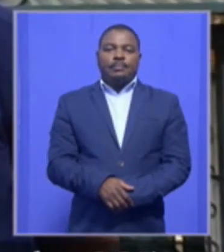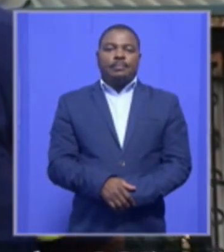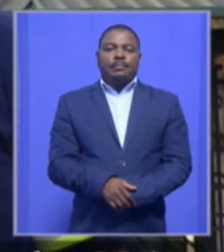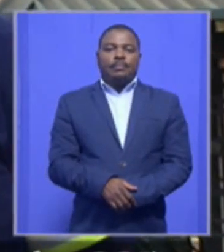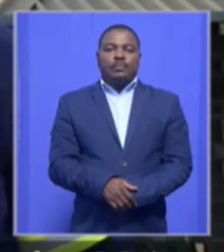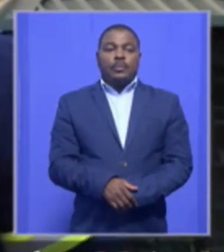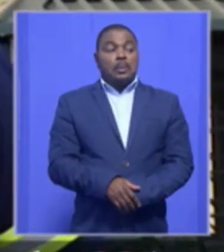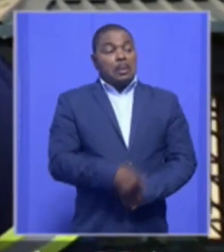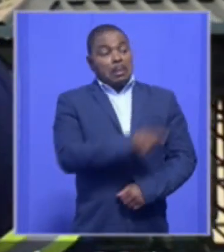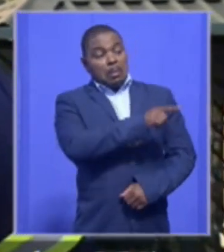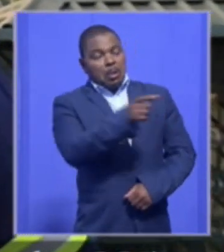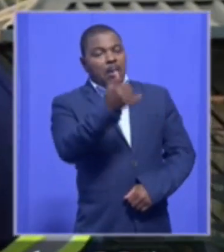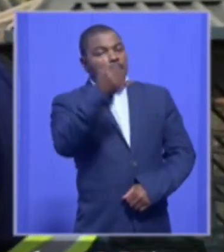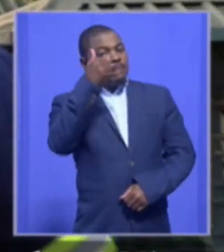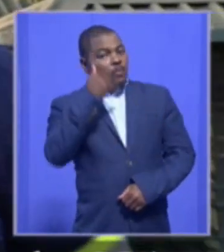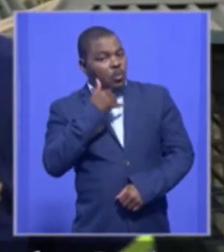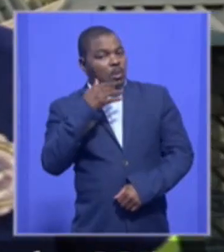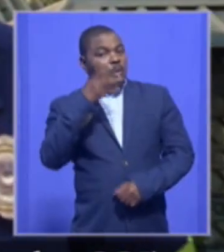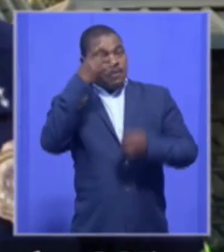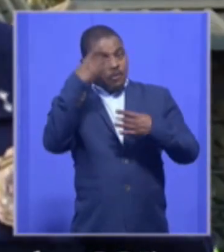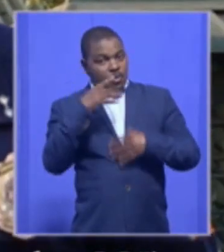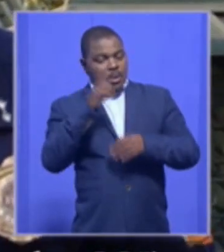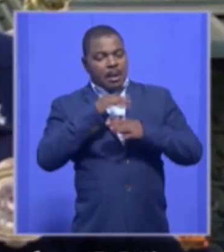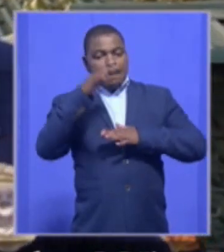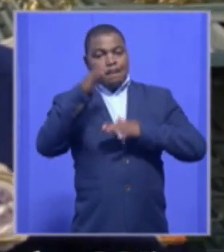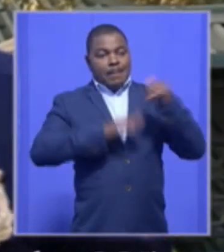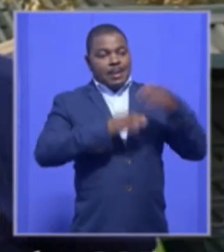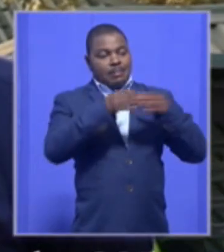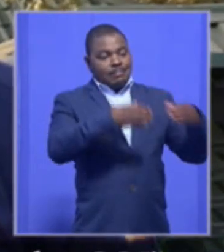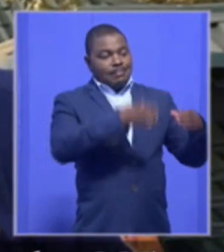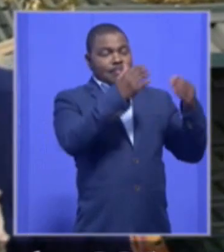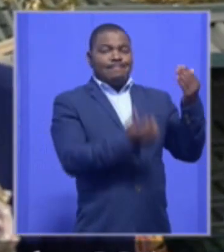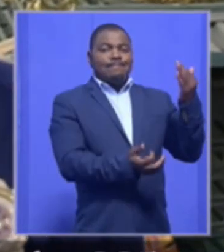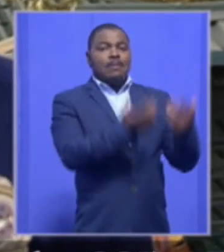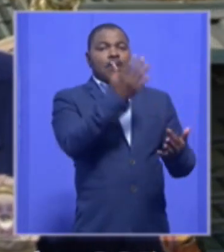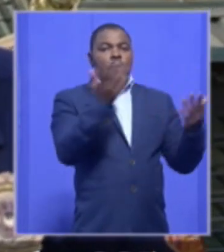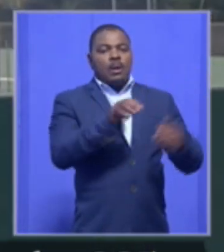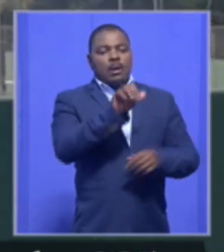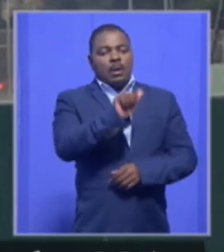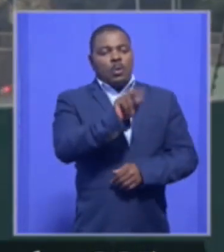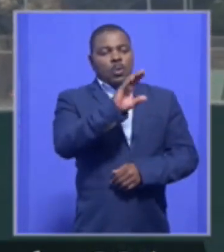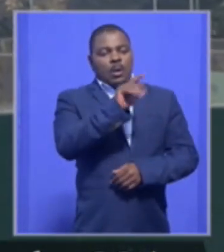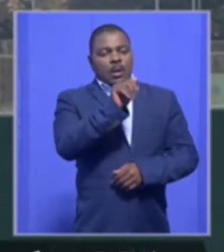We got a call that there was a building which was on fire in Auckland Park.